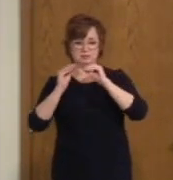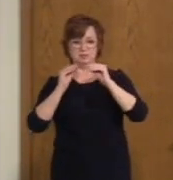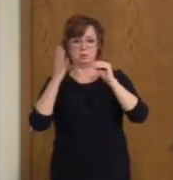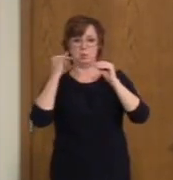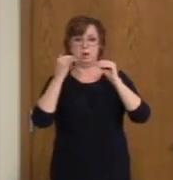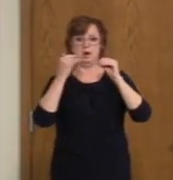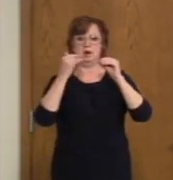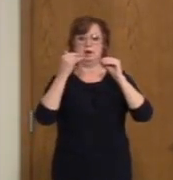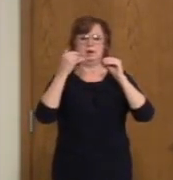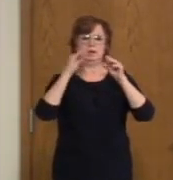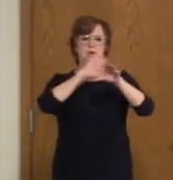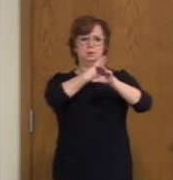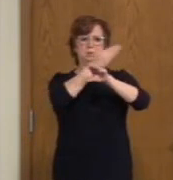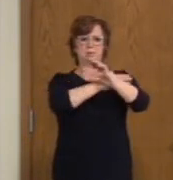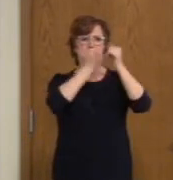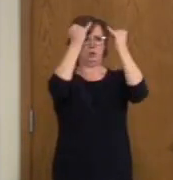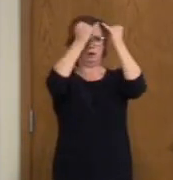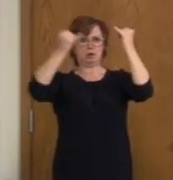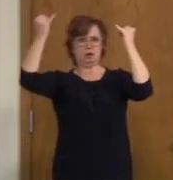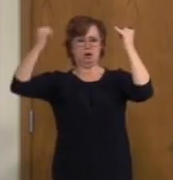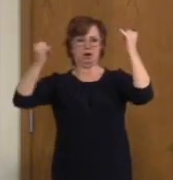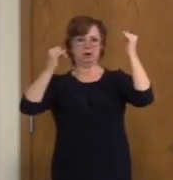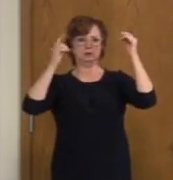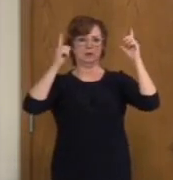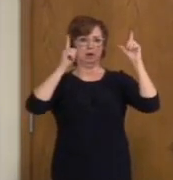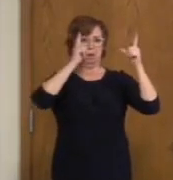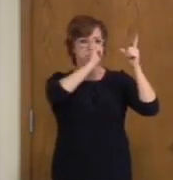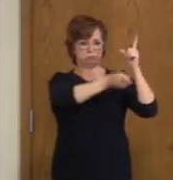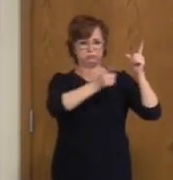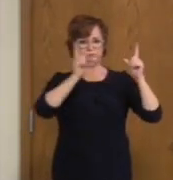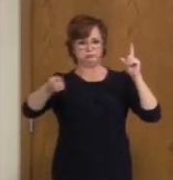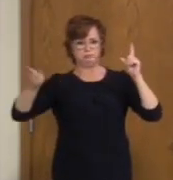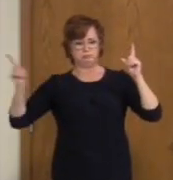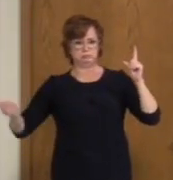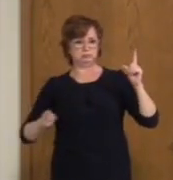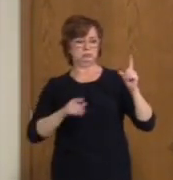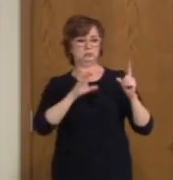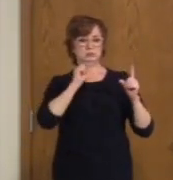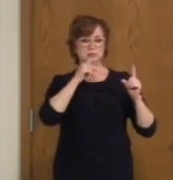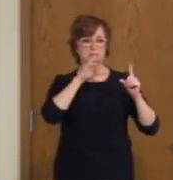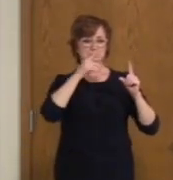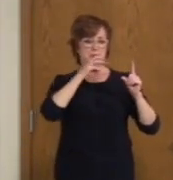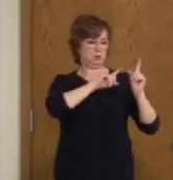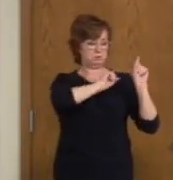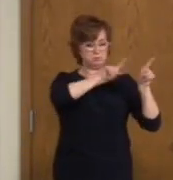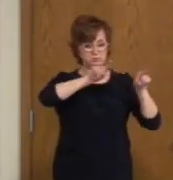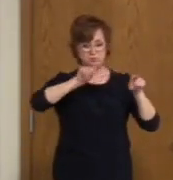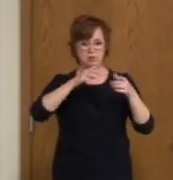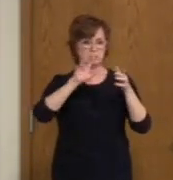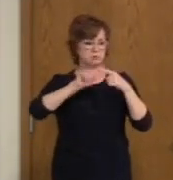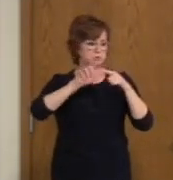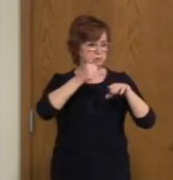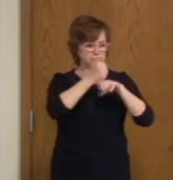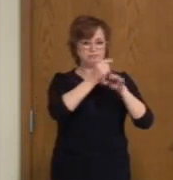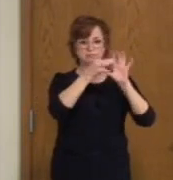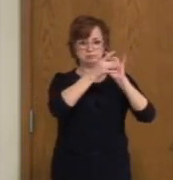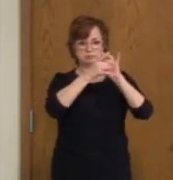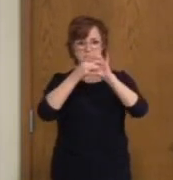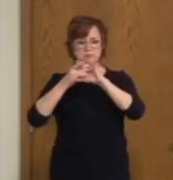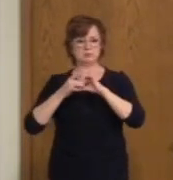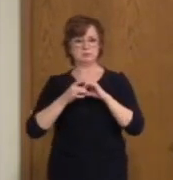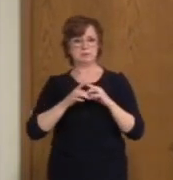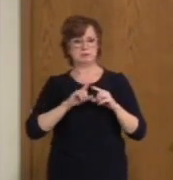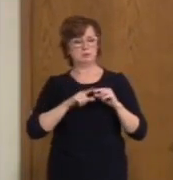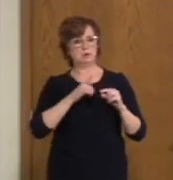down. Where we were fortunate that they were not being impacted directly by COVID, so that they were available ultimately